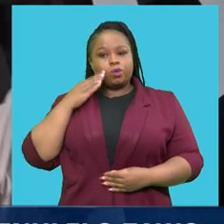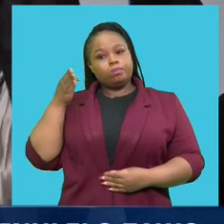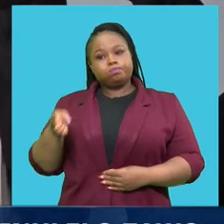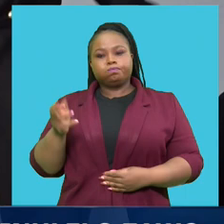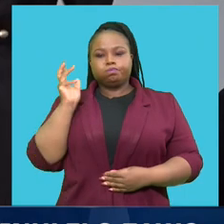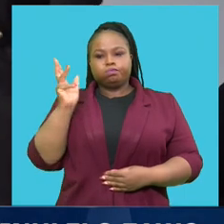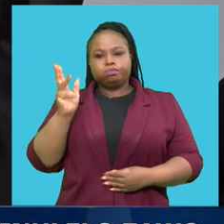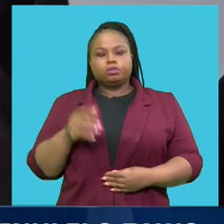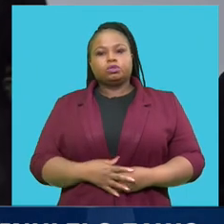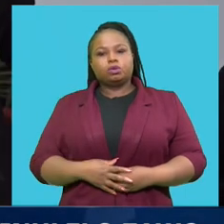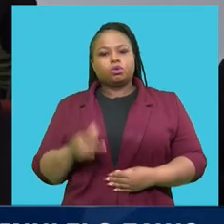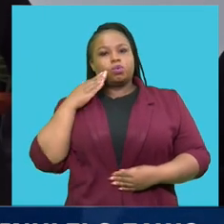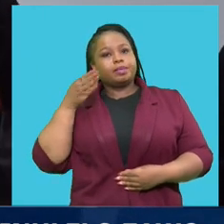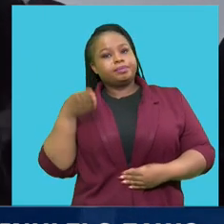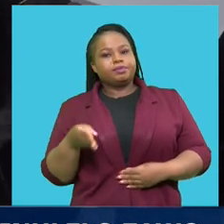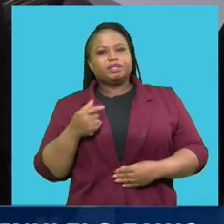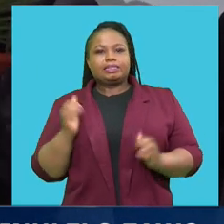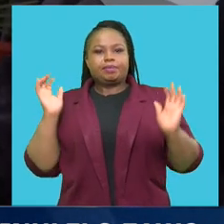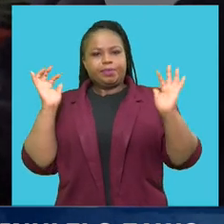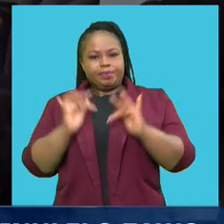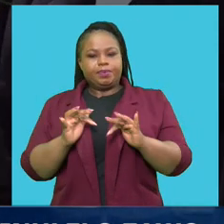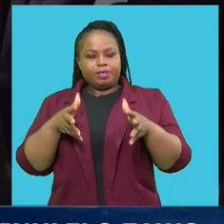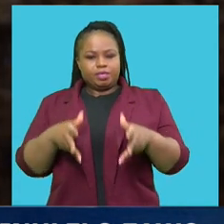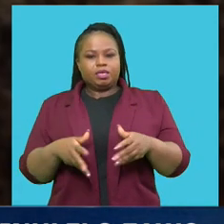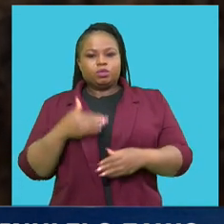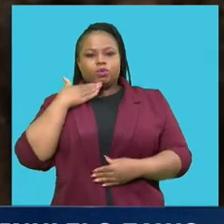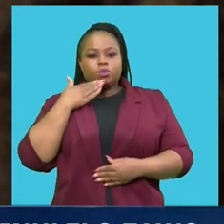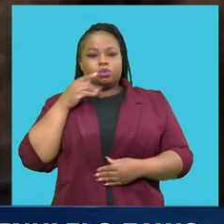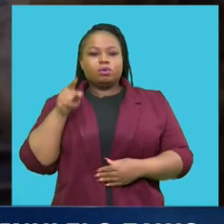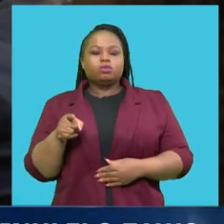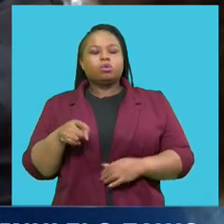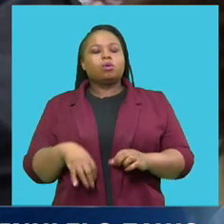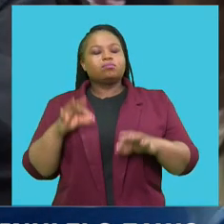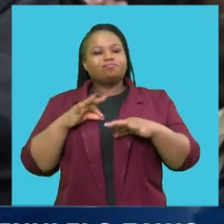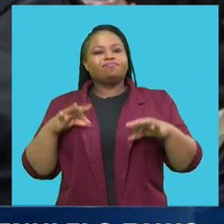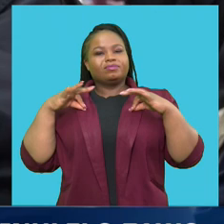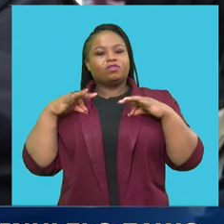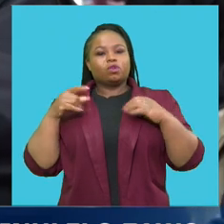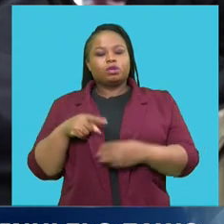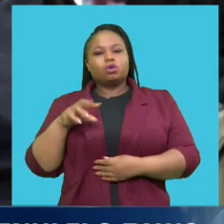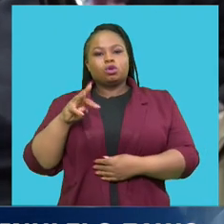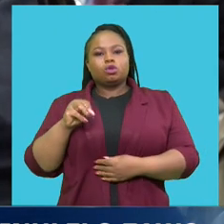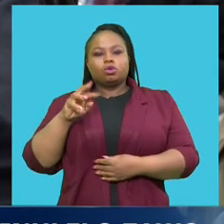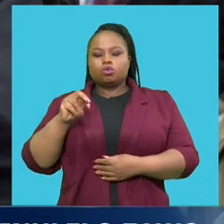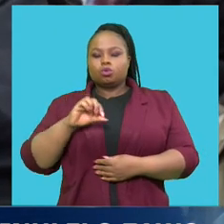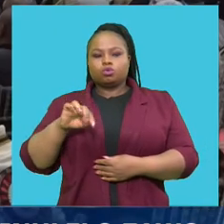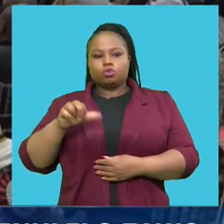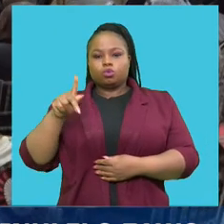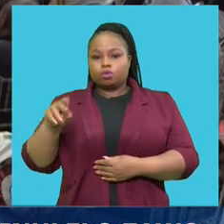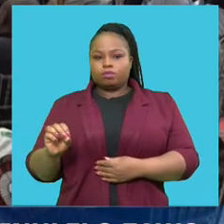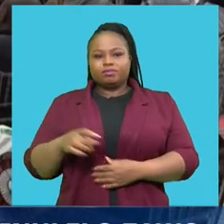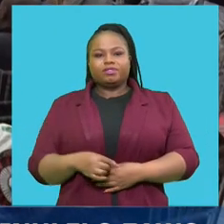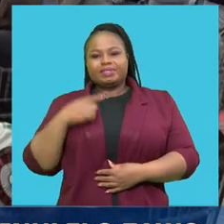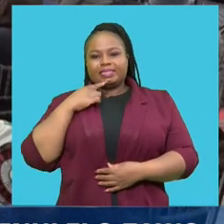ewisa intetho yakhe phambi kwabo bebezima selomsitho usodolobho olawulayo kulamasipala uNozuko Best.